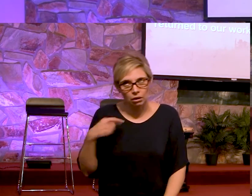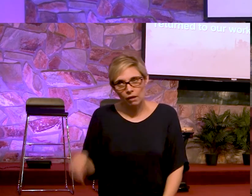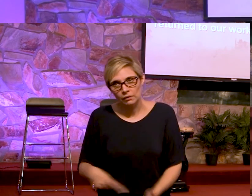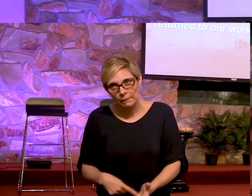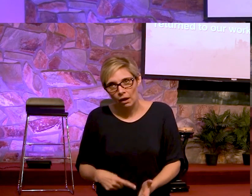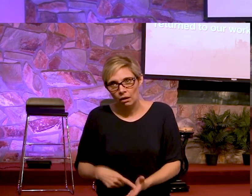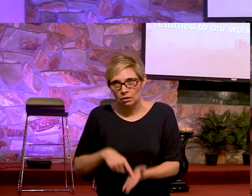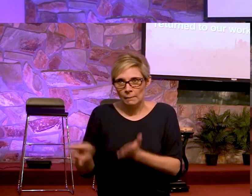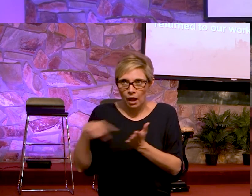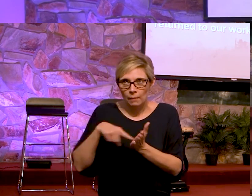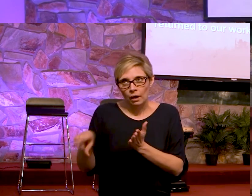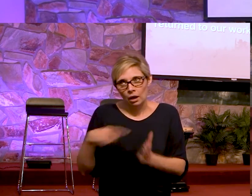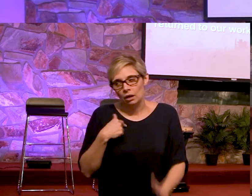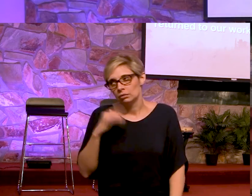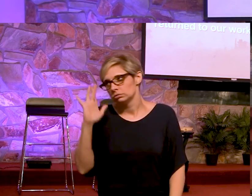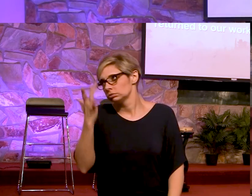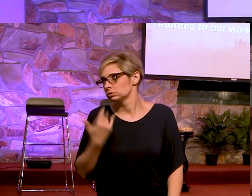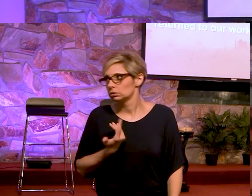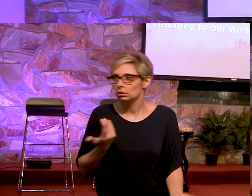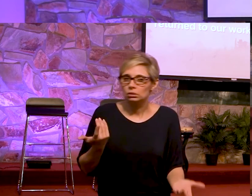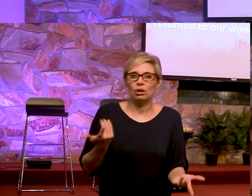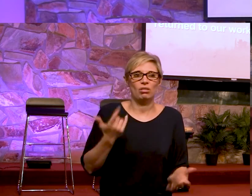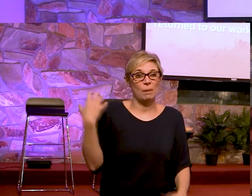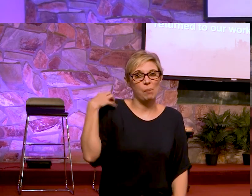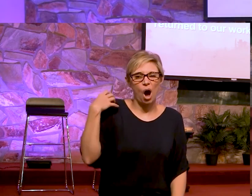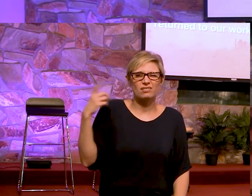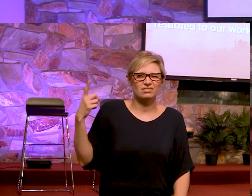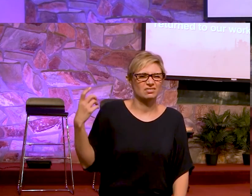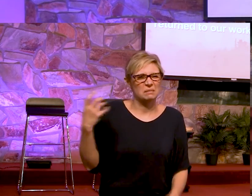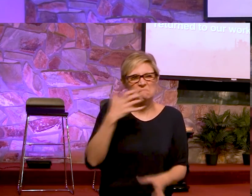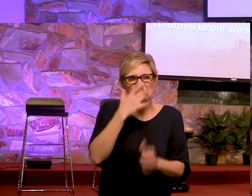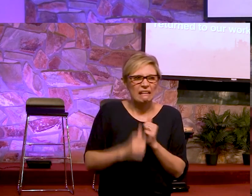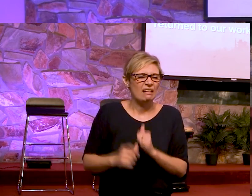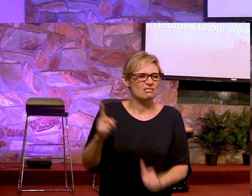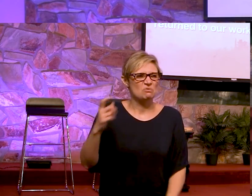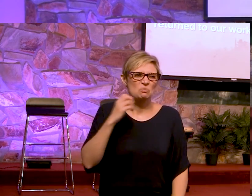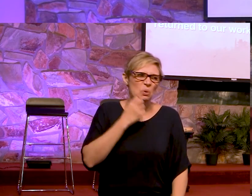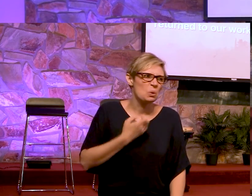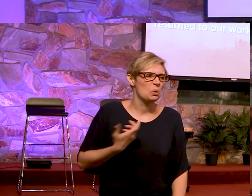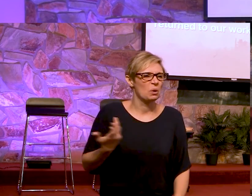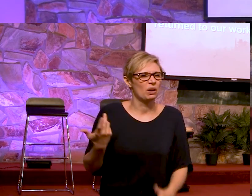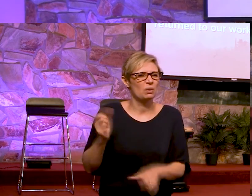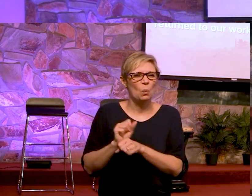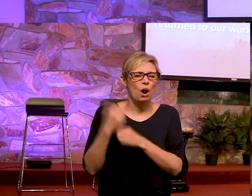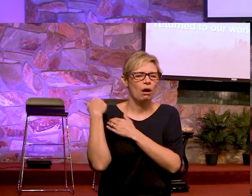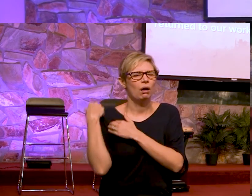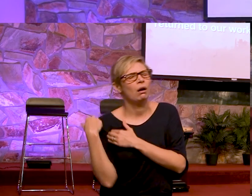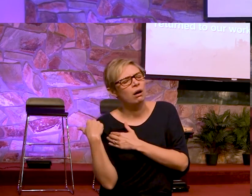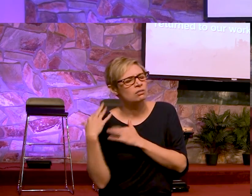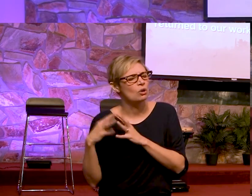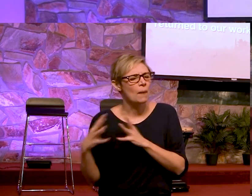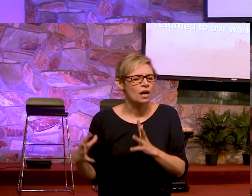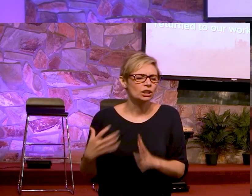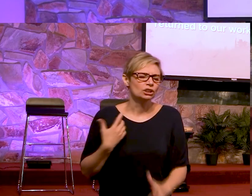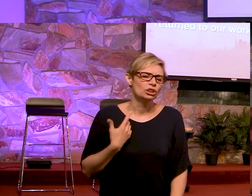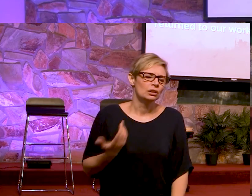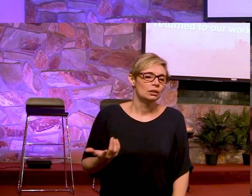pay. But you know what? The boss, he's just mean, or she's mean, and the workload is too heavy,